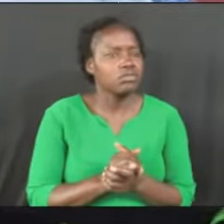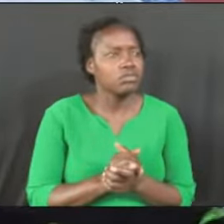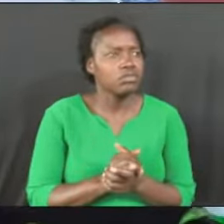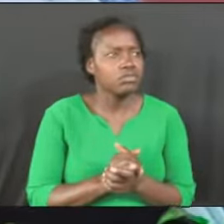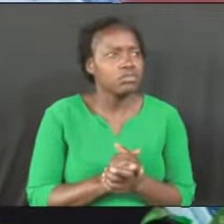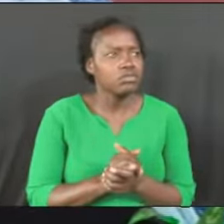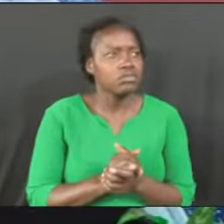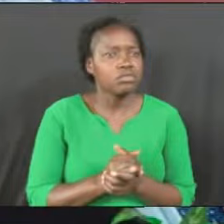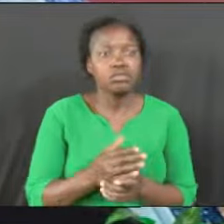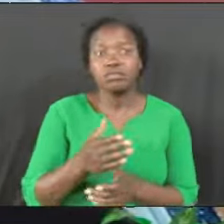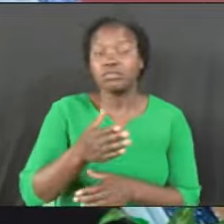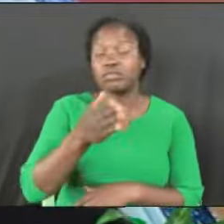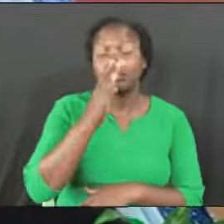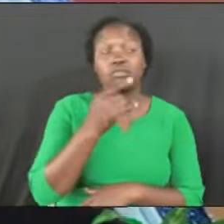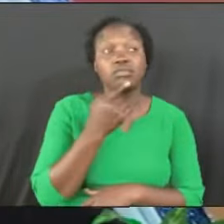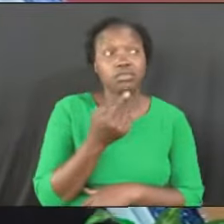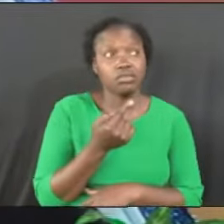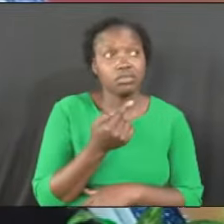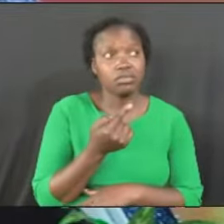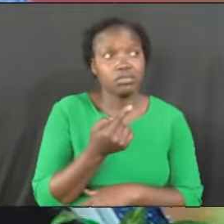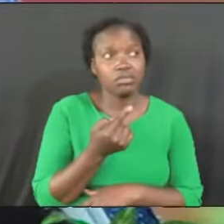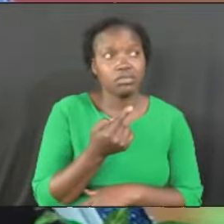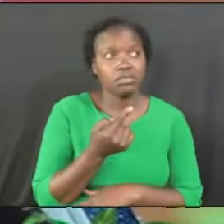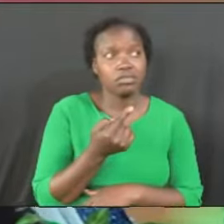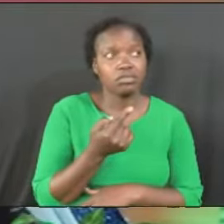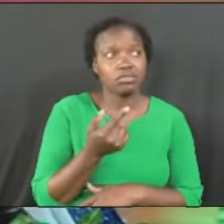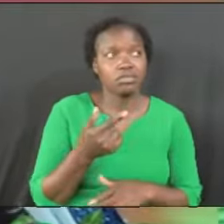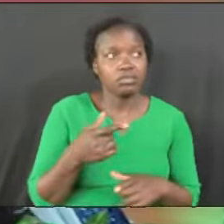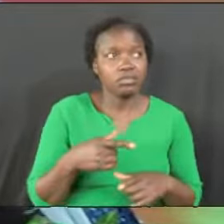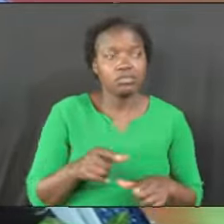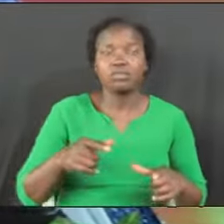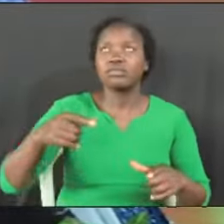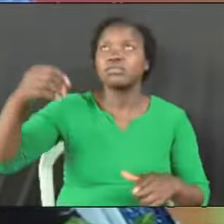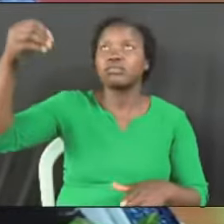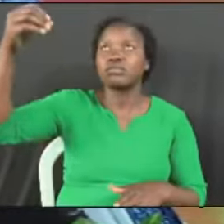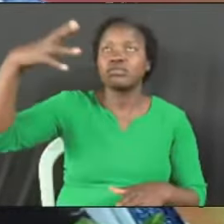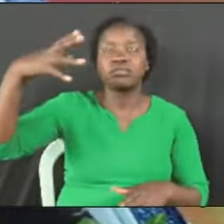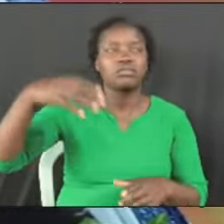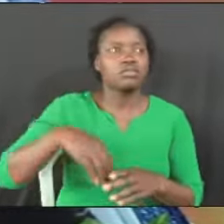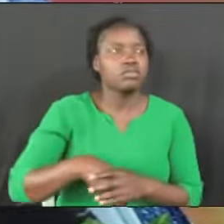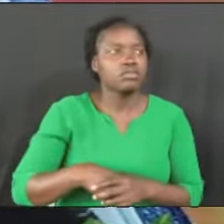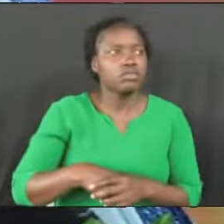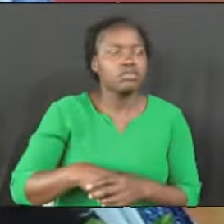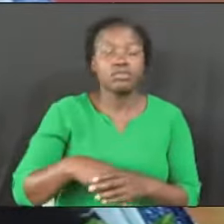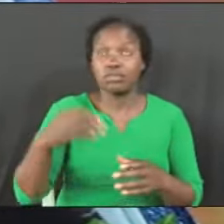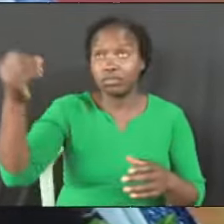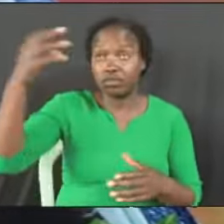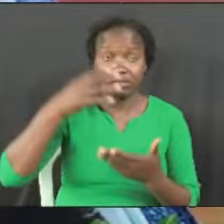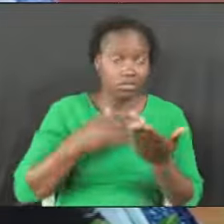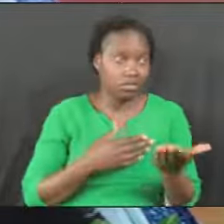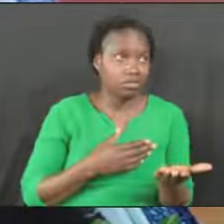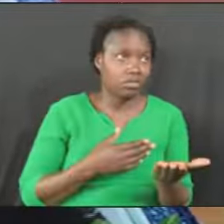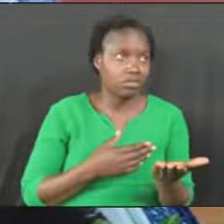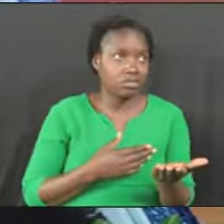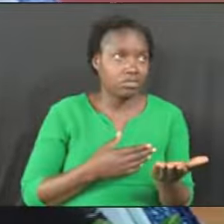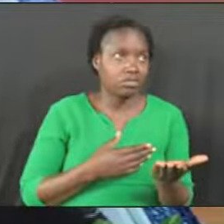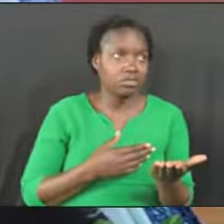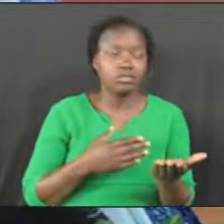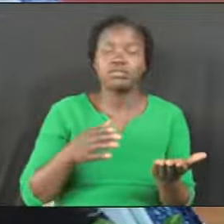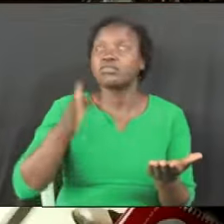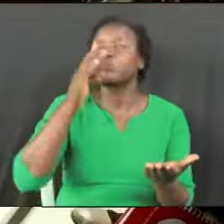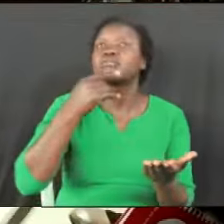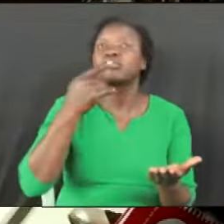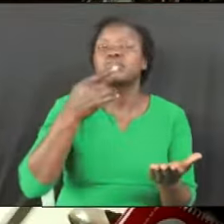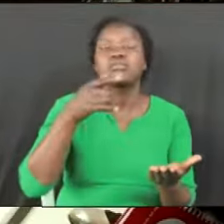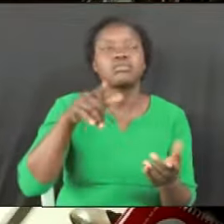And God said, let there be light. And there was light. And God said,